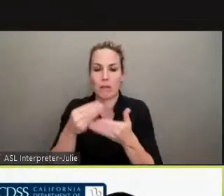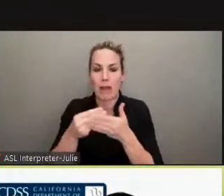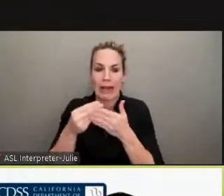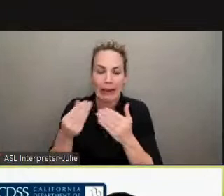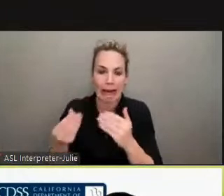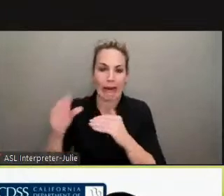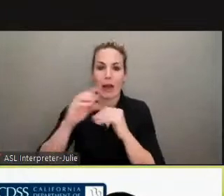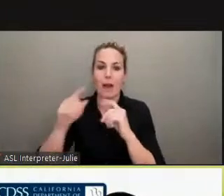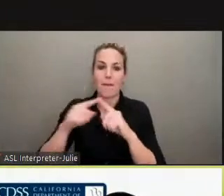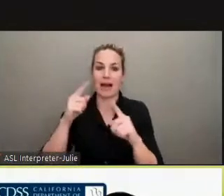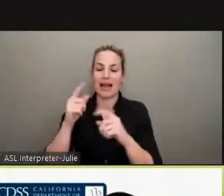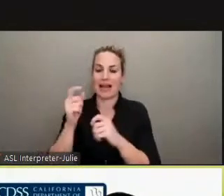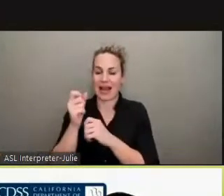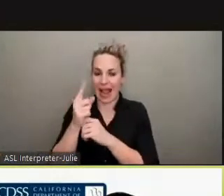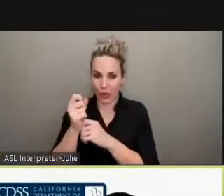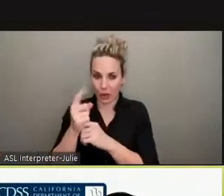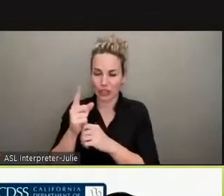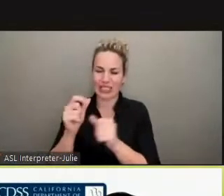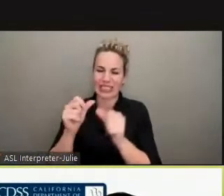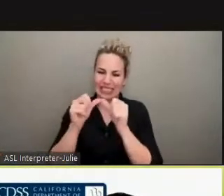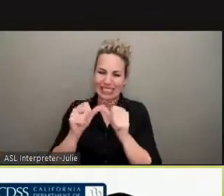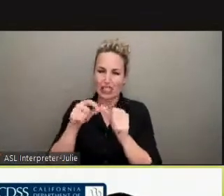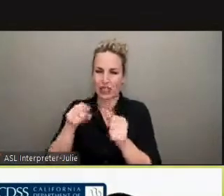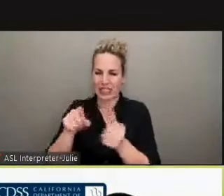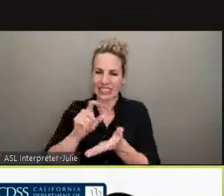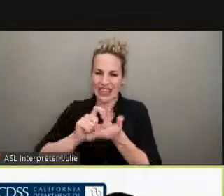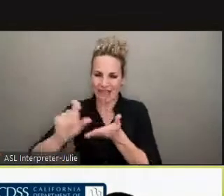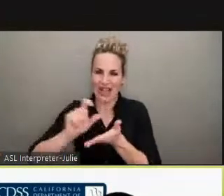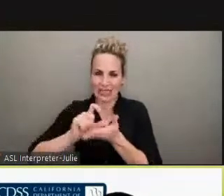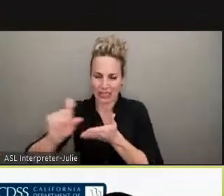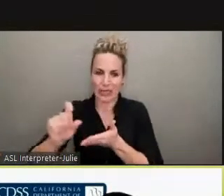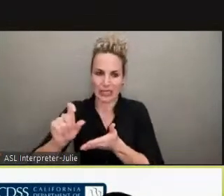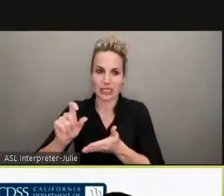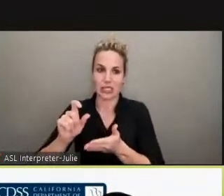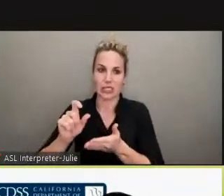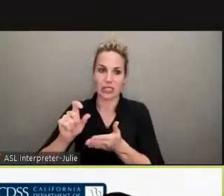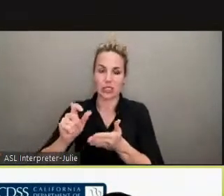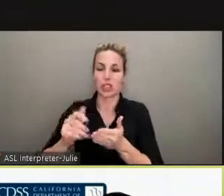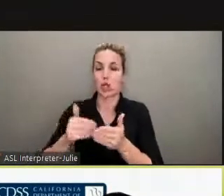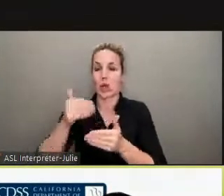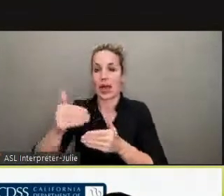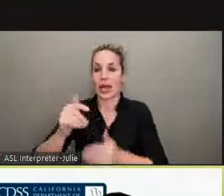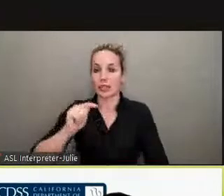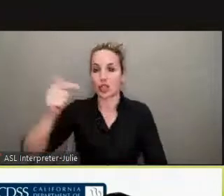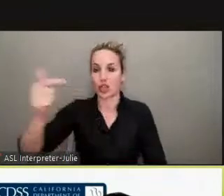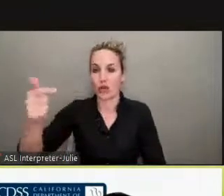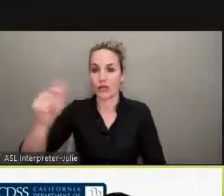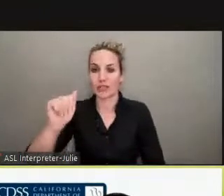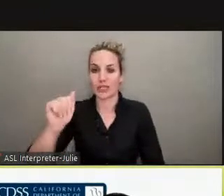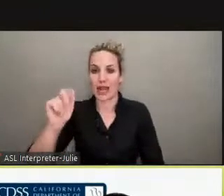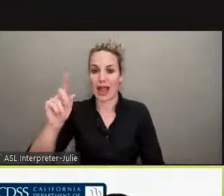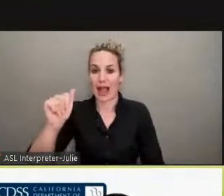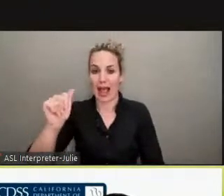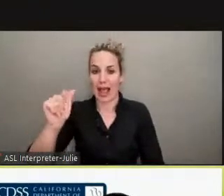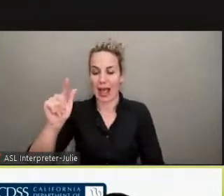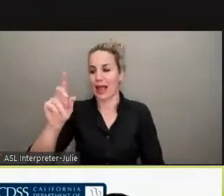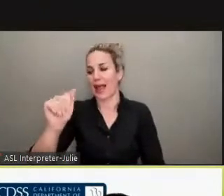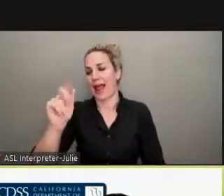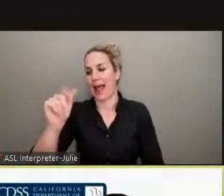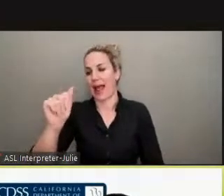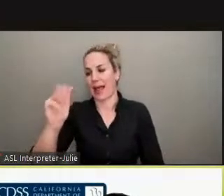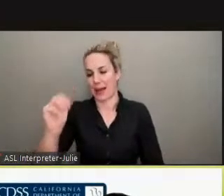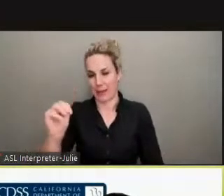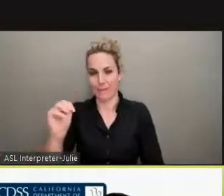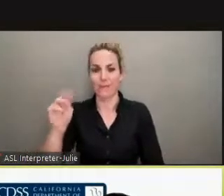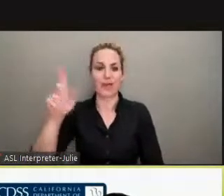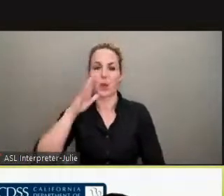the annualization of continuing this investment. So next, I will turn it over to Adam Lara, who will provide